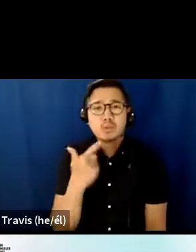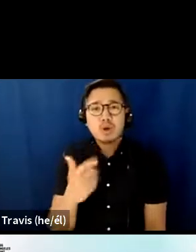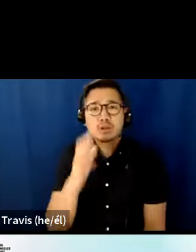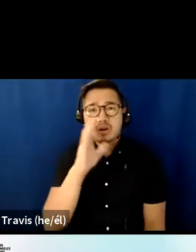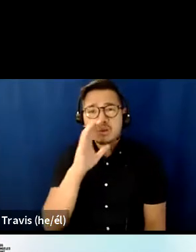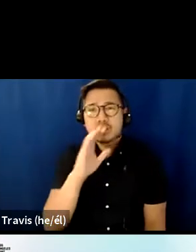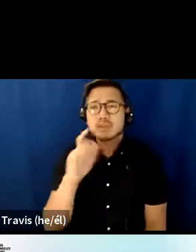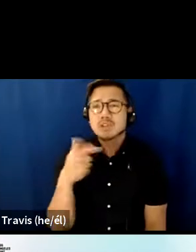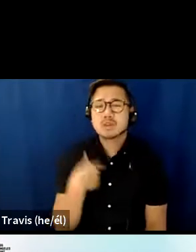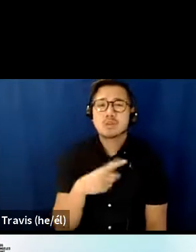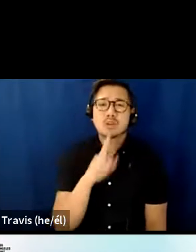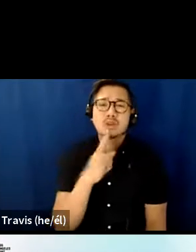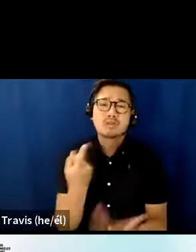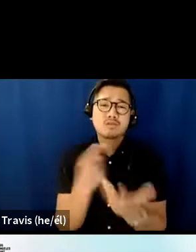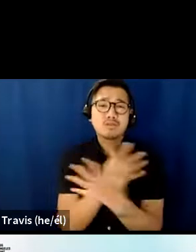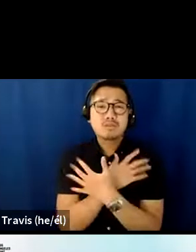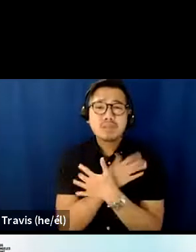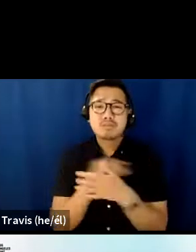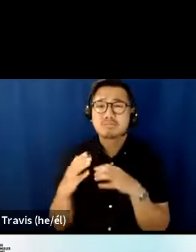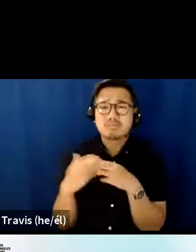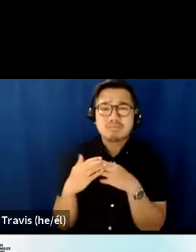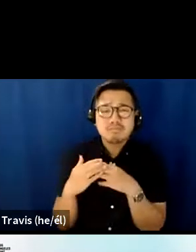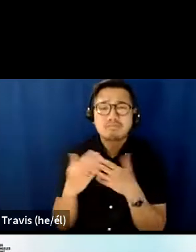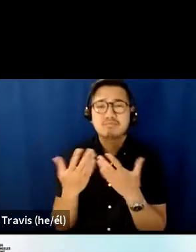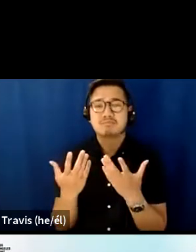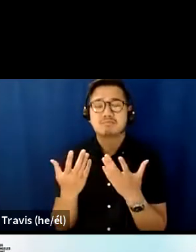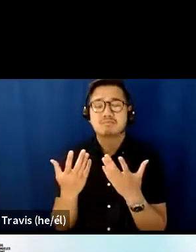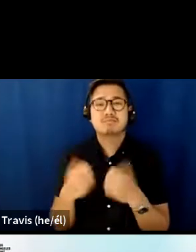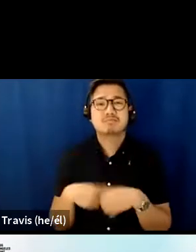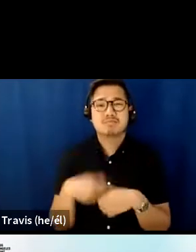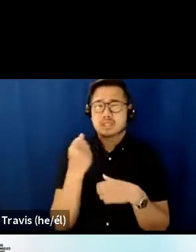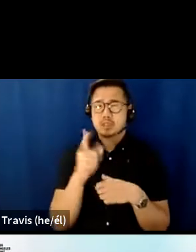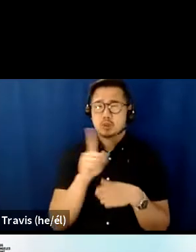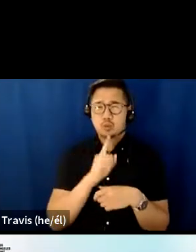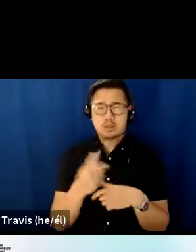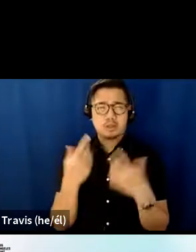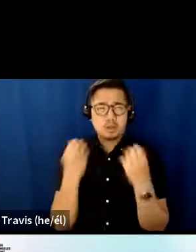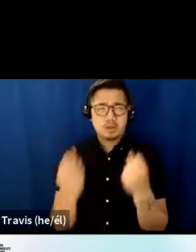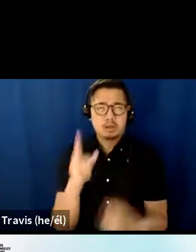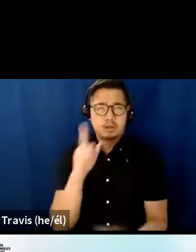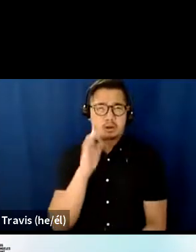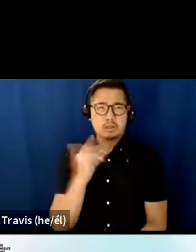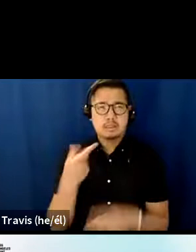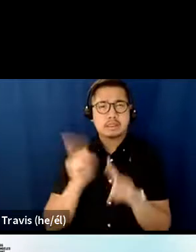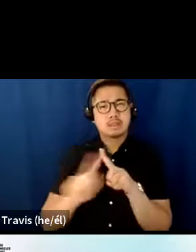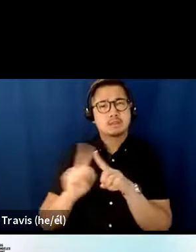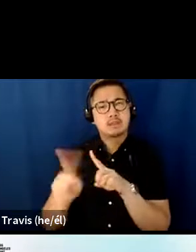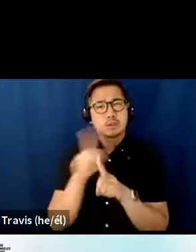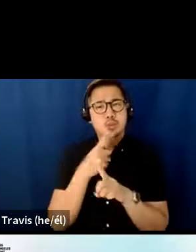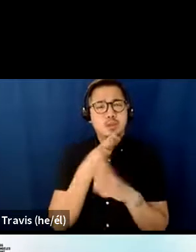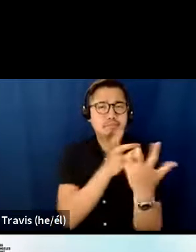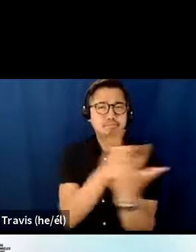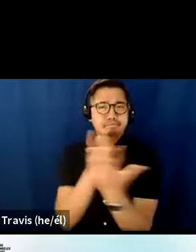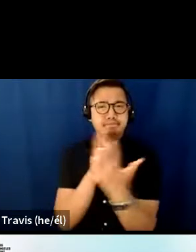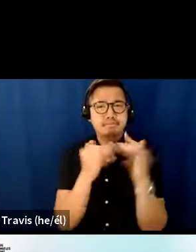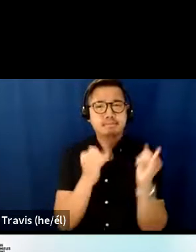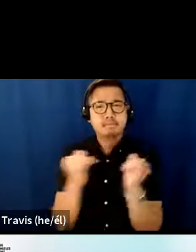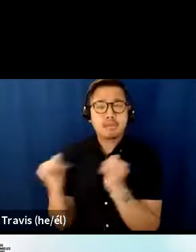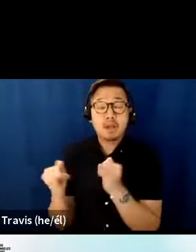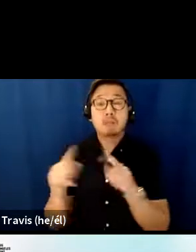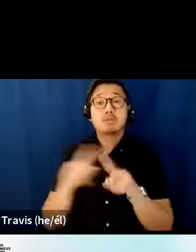stuffed animal. Healing knows that it comes in different ways and it's individual, and then it's also